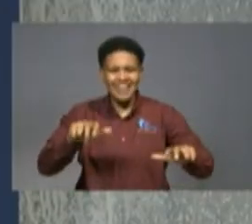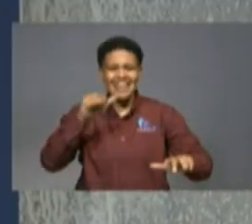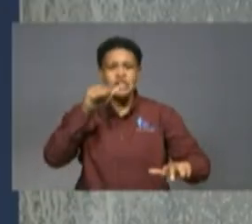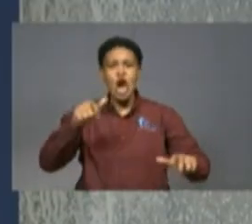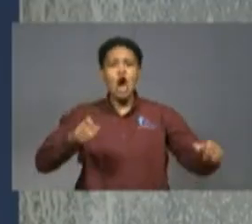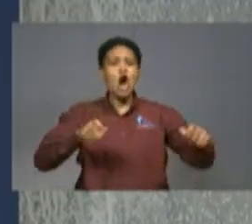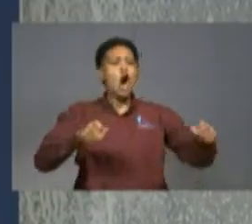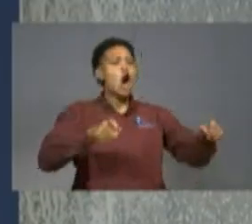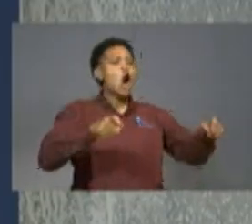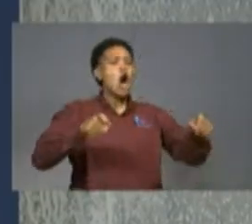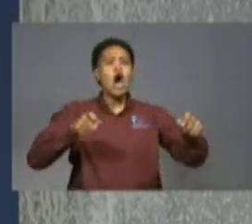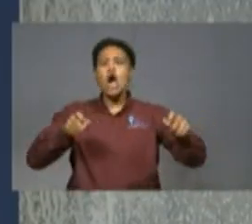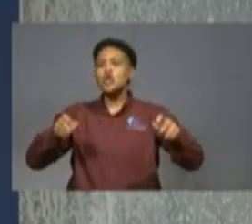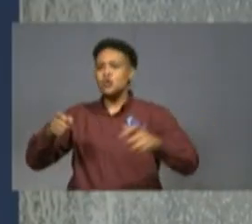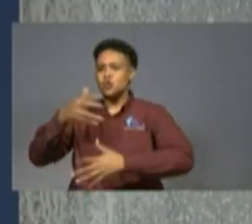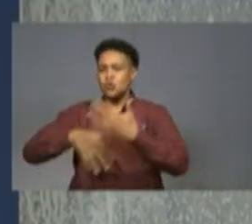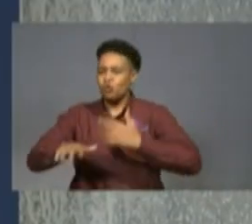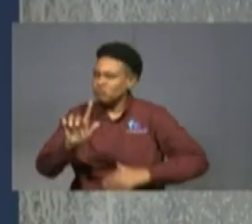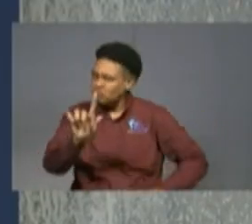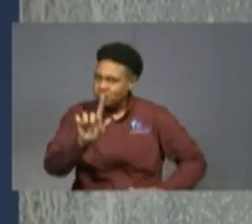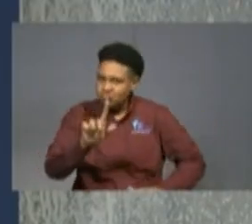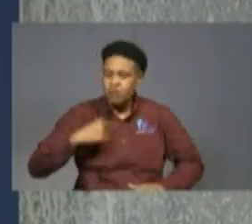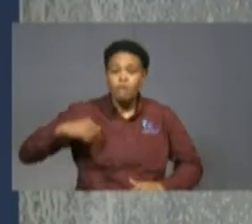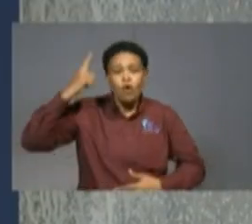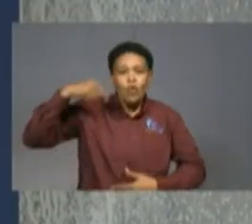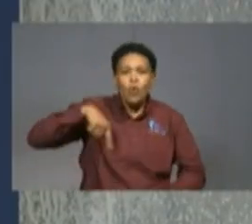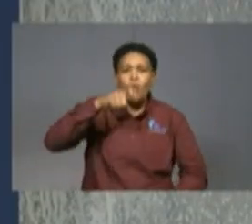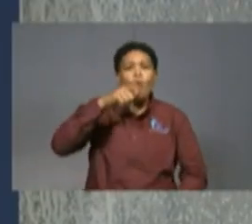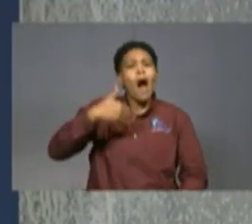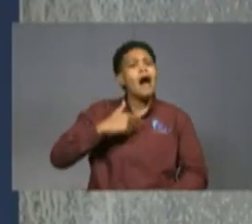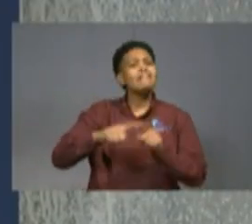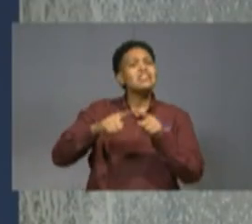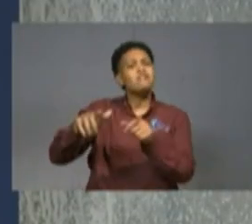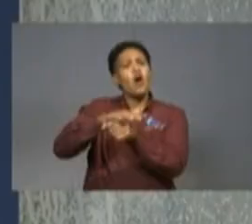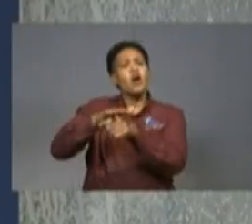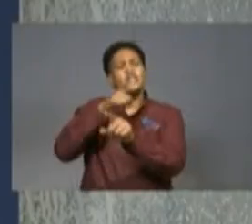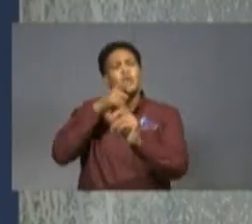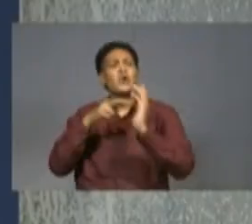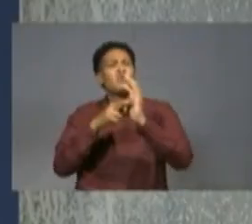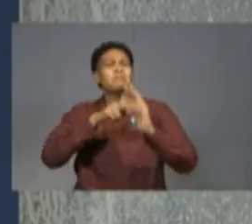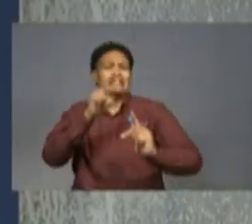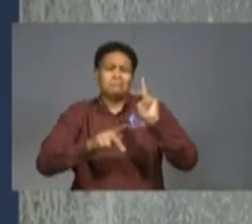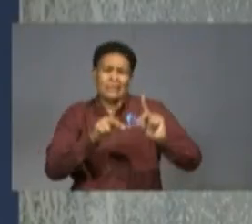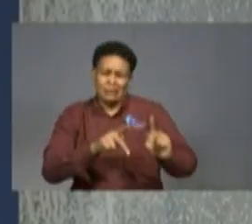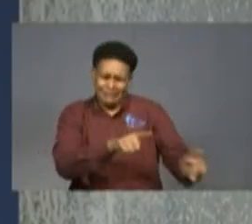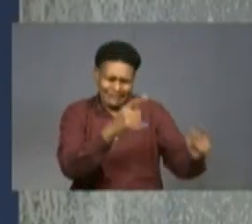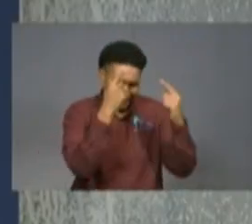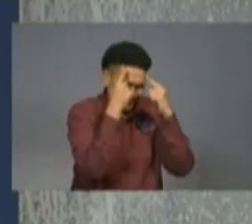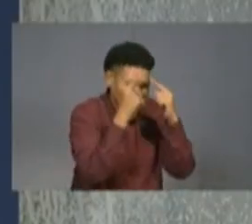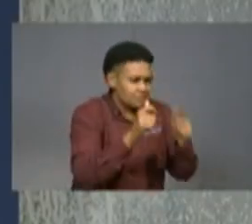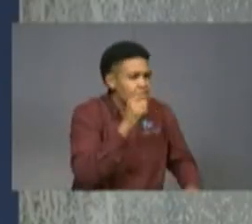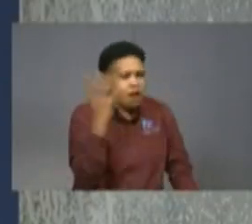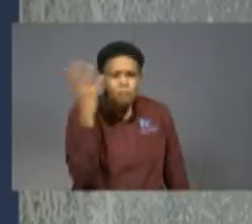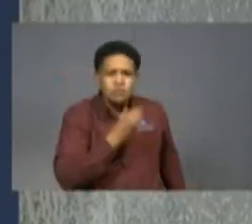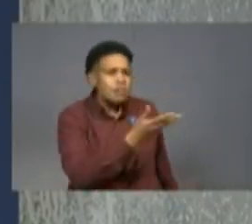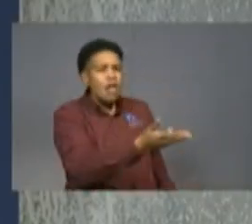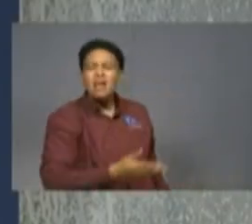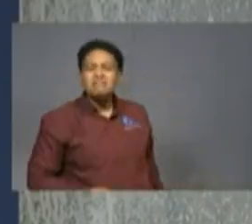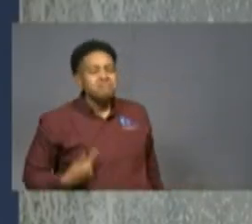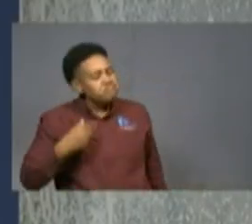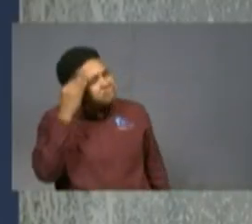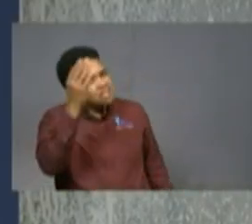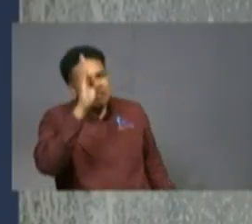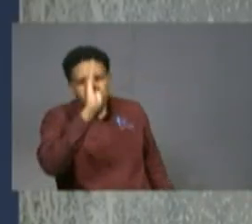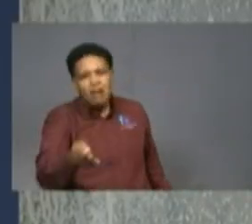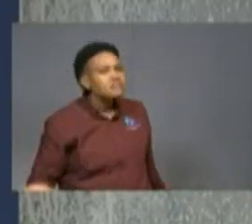control. For those of us who actually have constituencies and who represent people, it's not pretty out there. I can just tell you